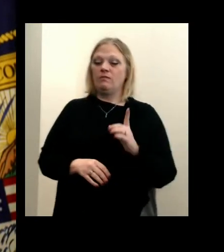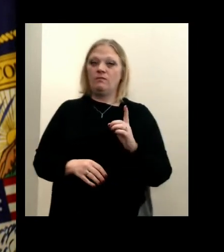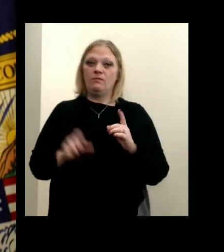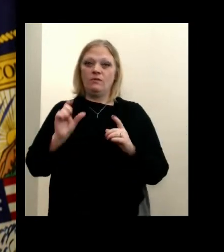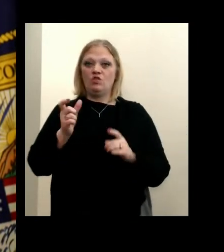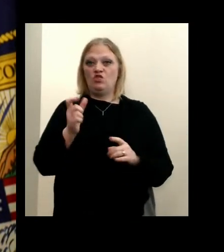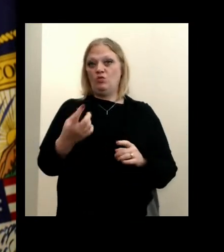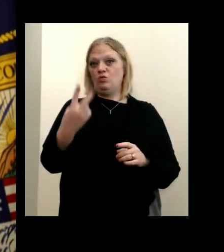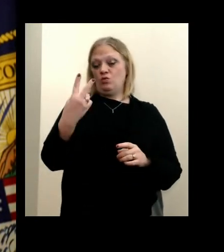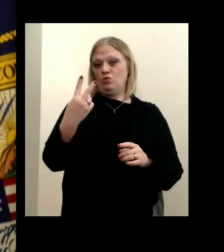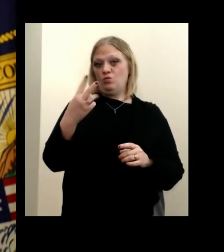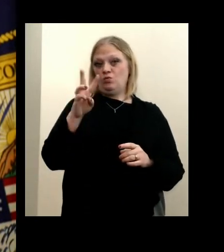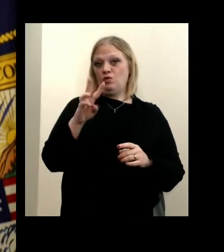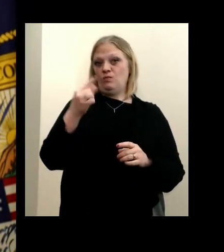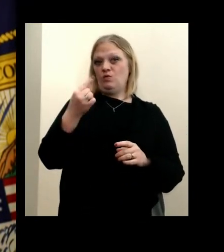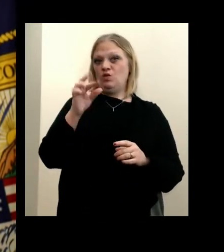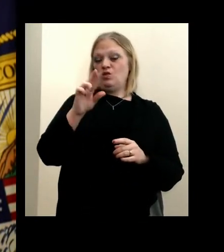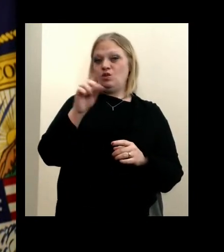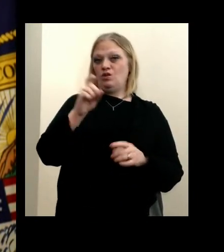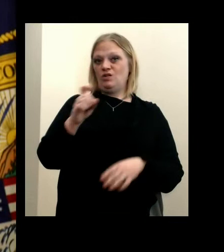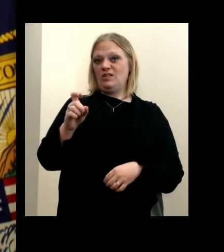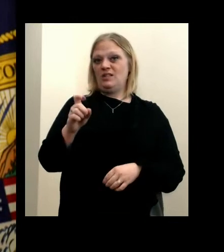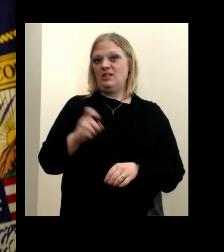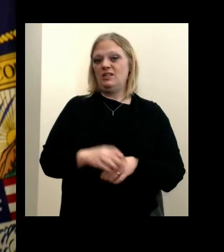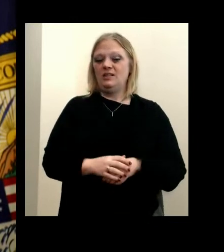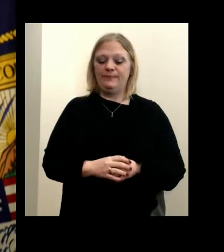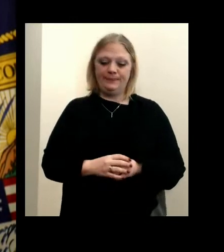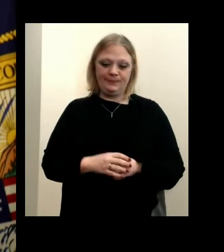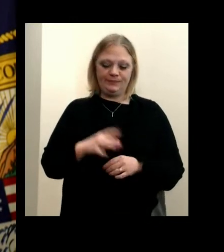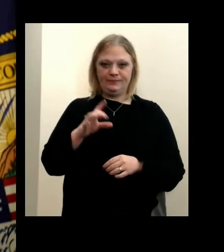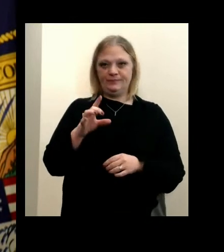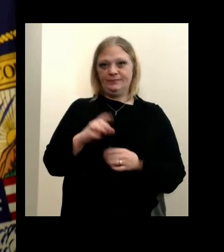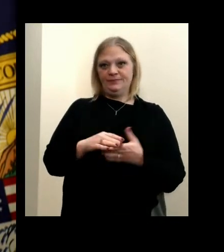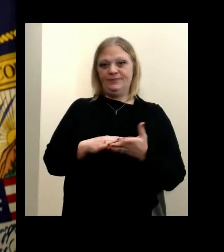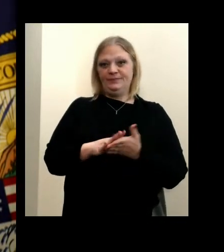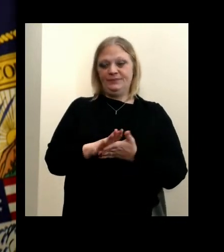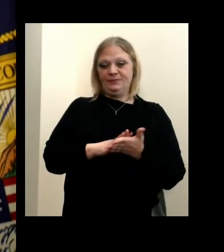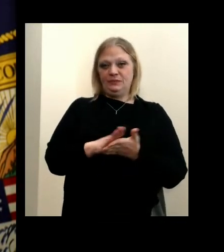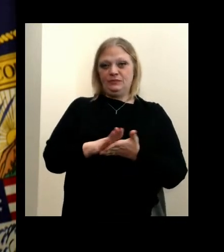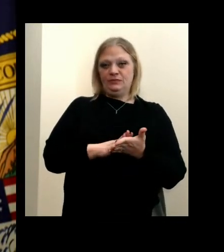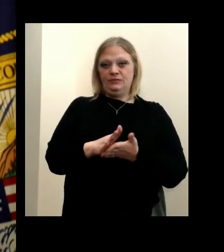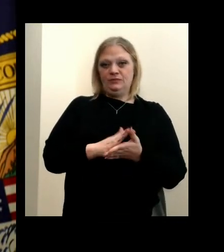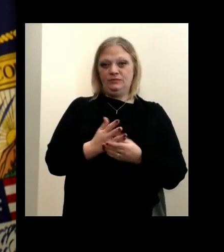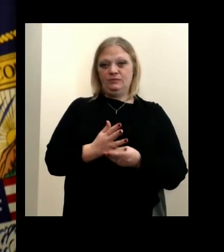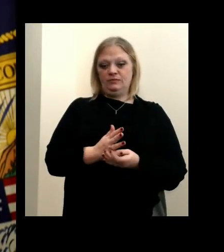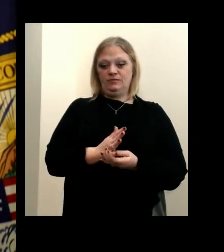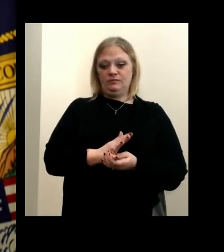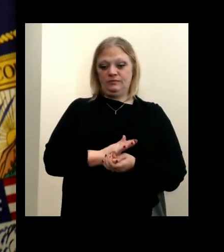Channel 2, WGRZ TV, I think Dave McKinley's on. David?